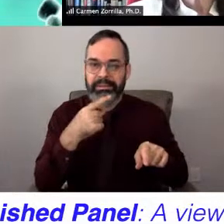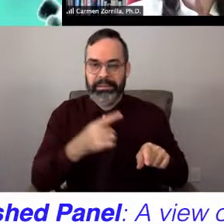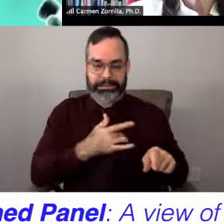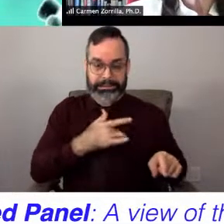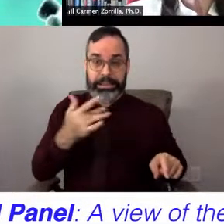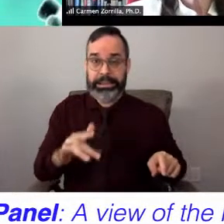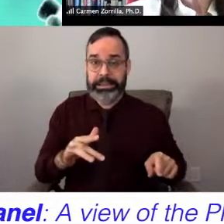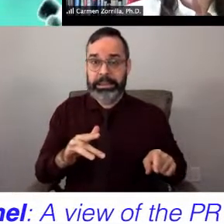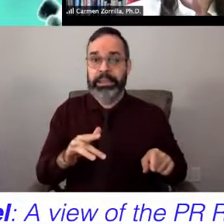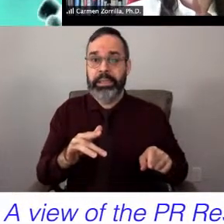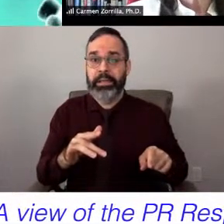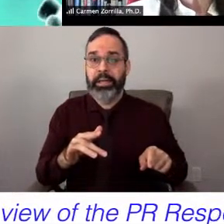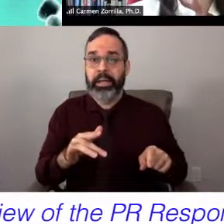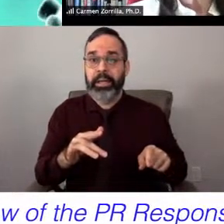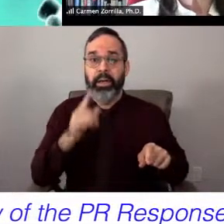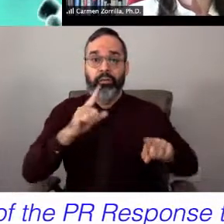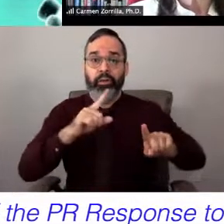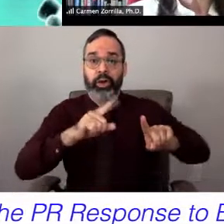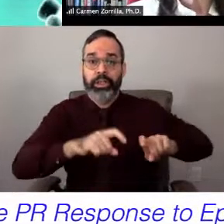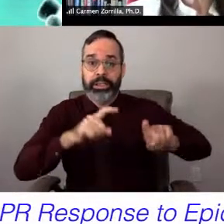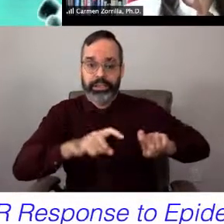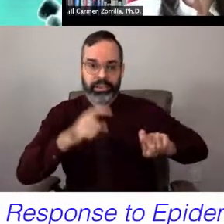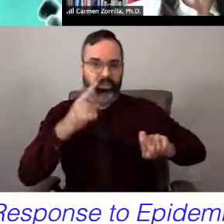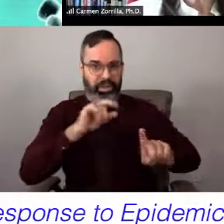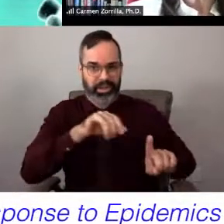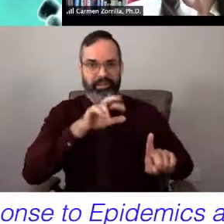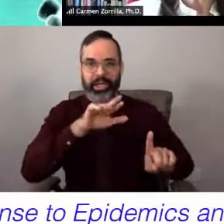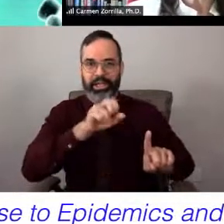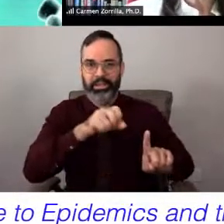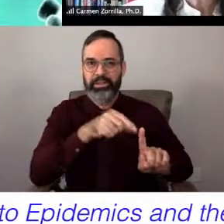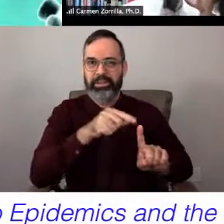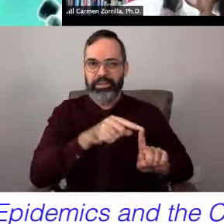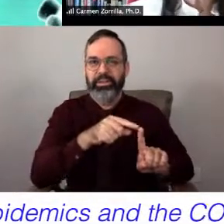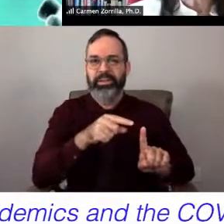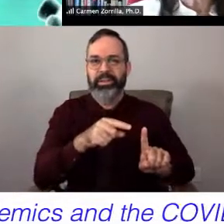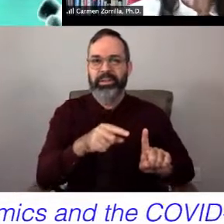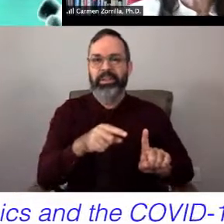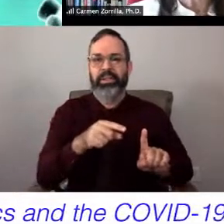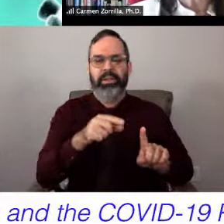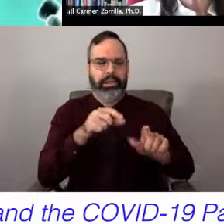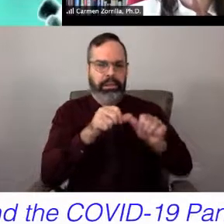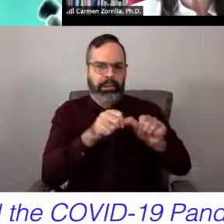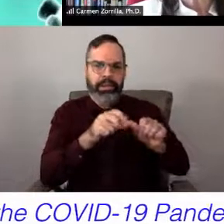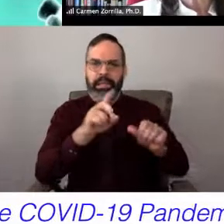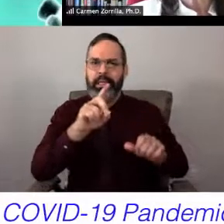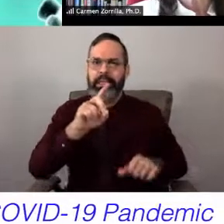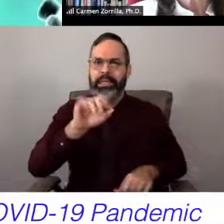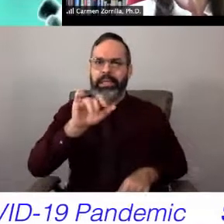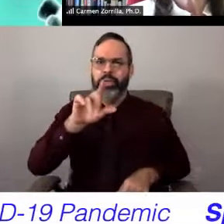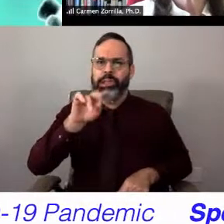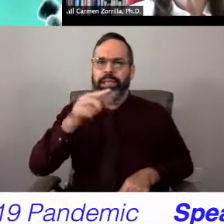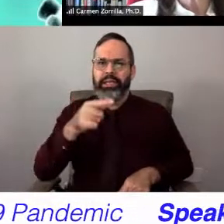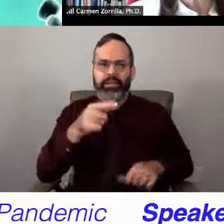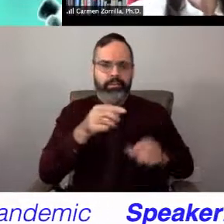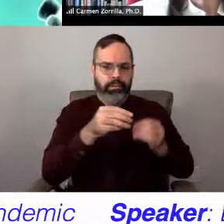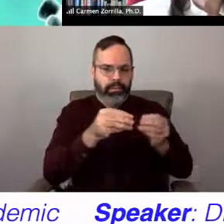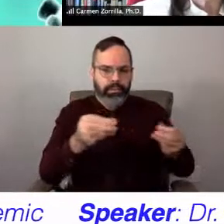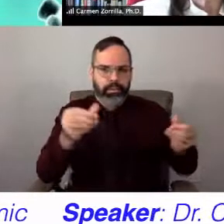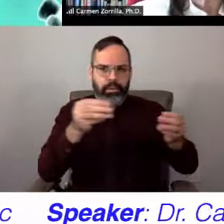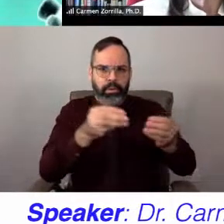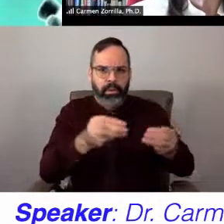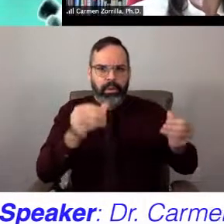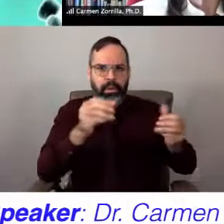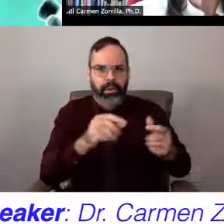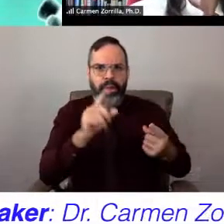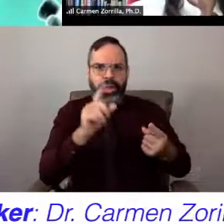about 12 copies of the virus, but they started diluting and diluting and diluting, and they were able to identify up to 1 copy of